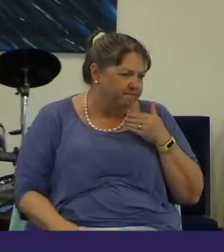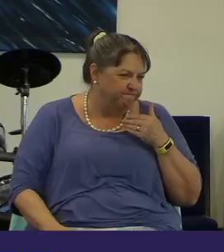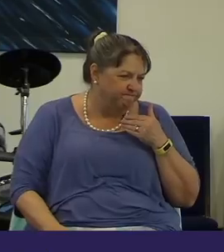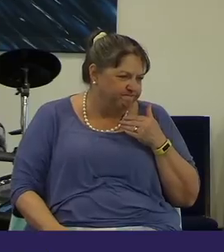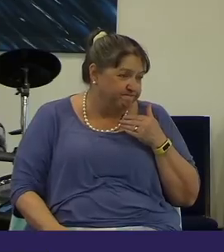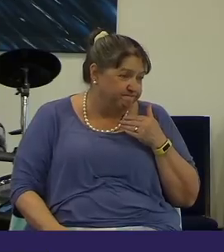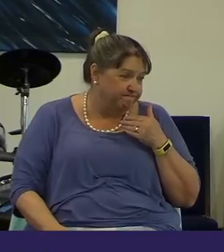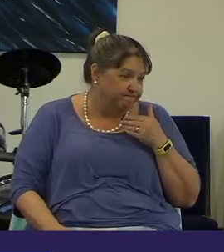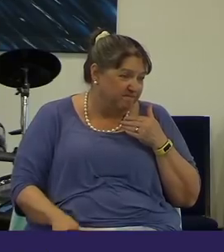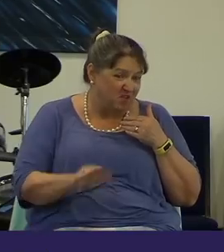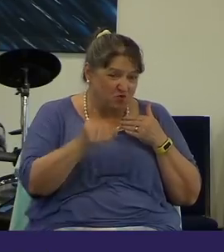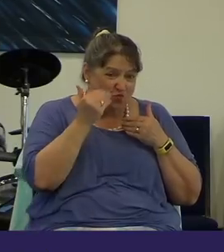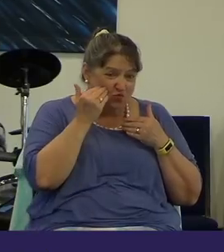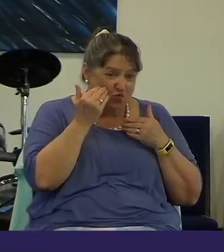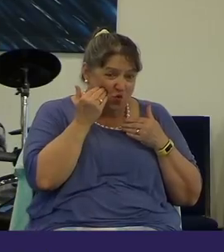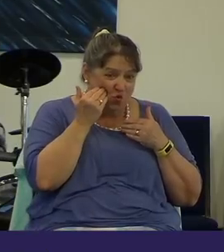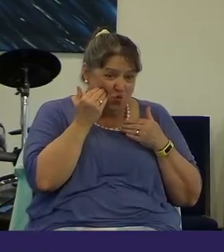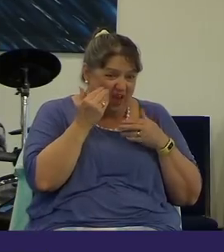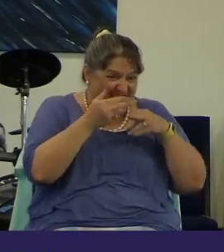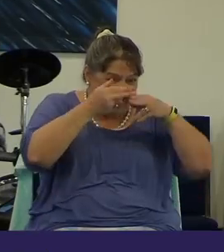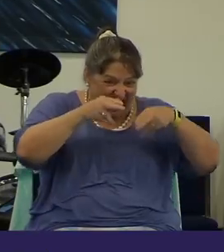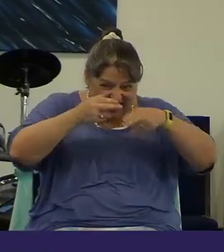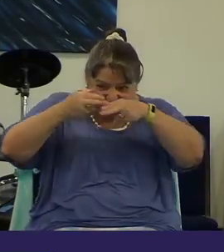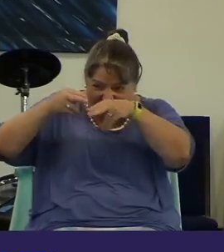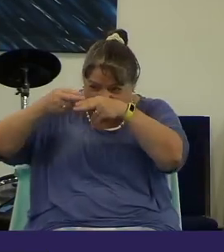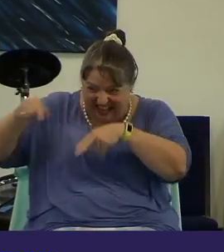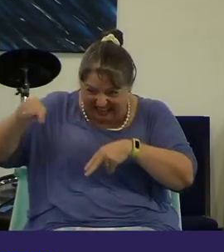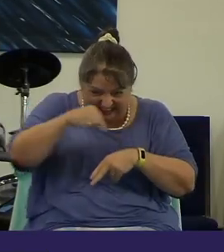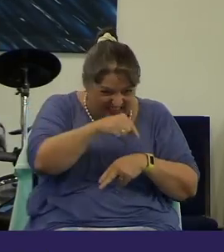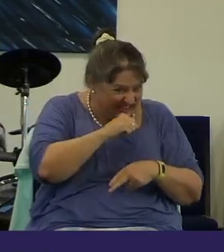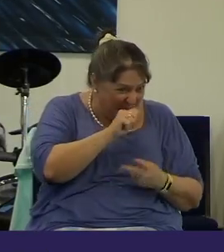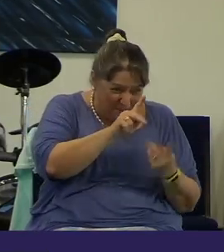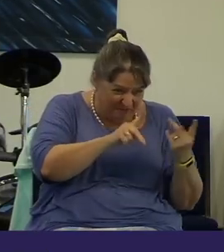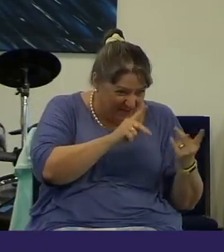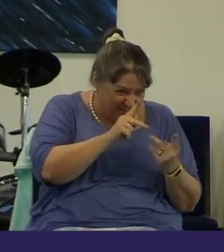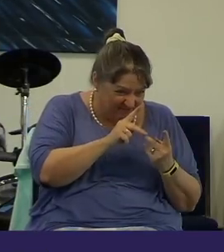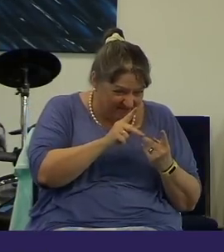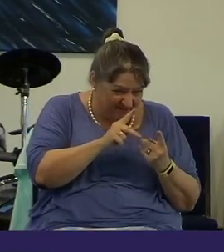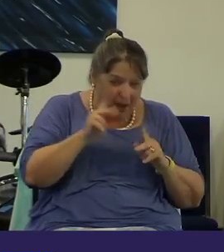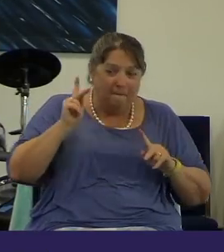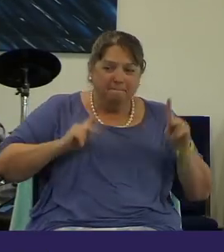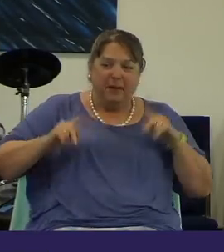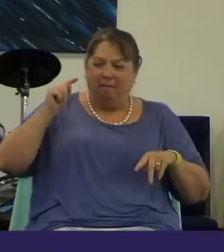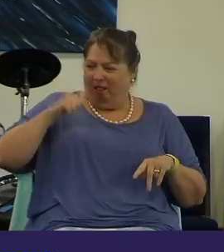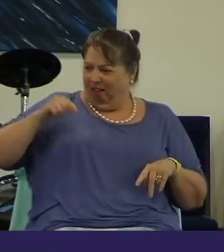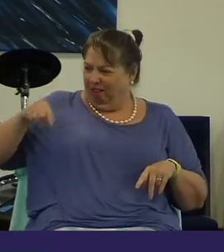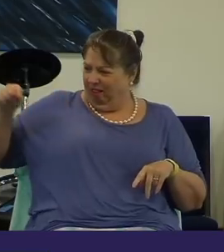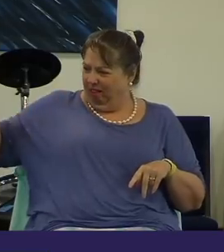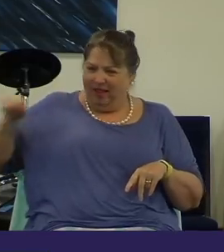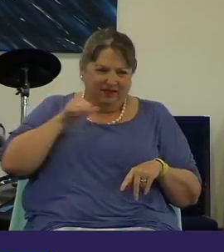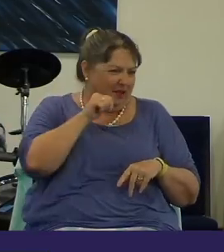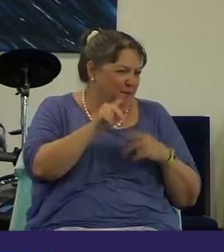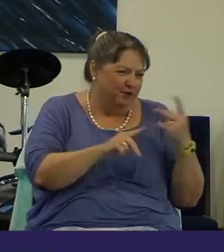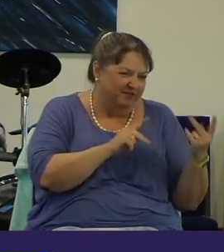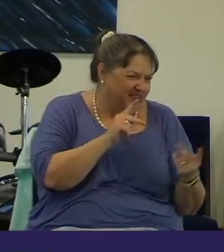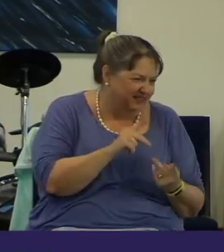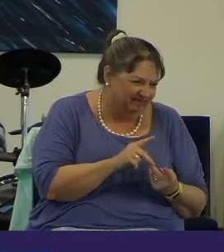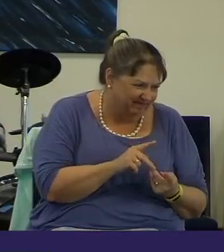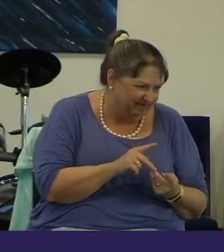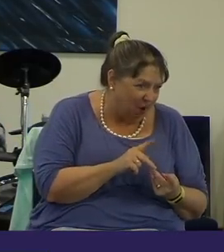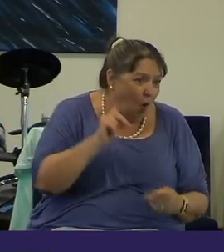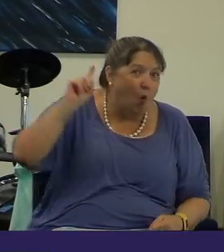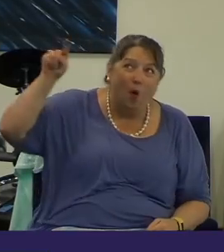none of the eggs were perfect on the inside when we peeled them, right? But there's only one